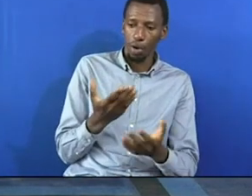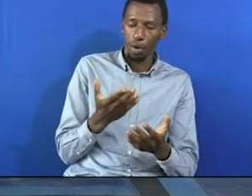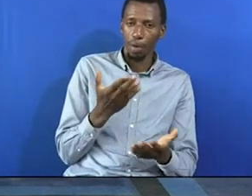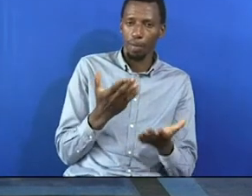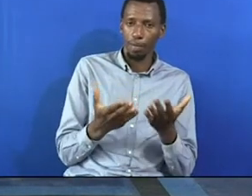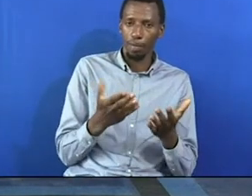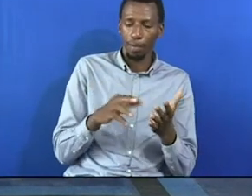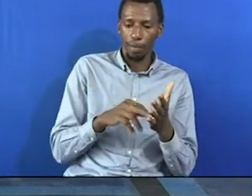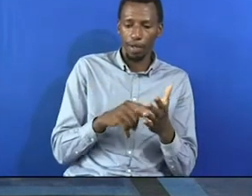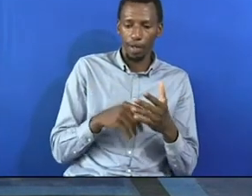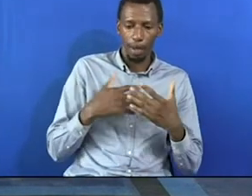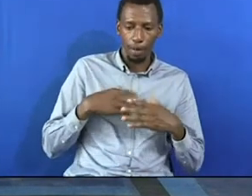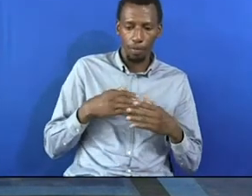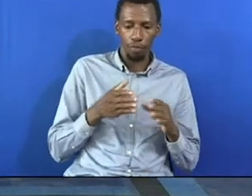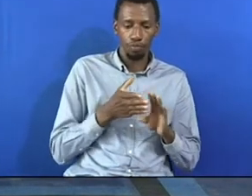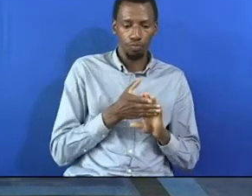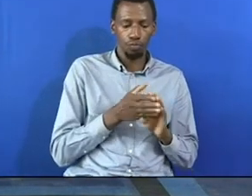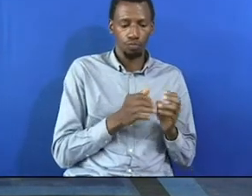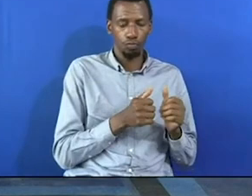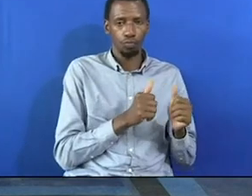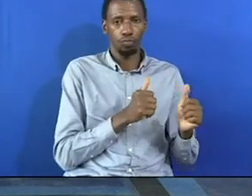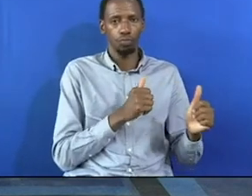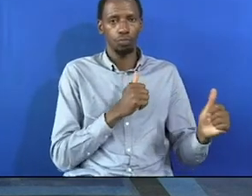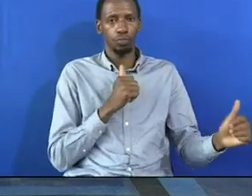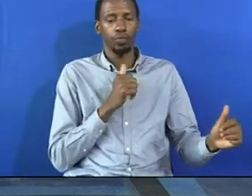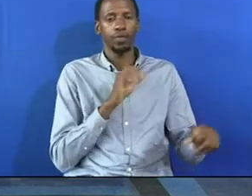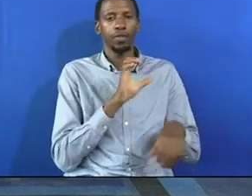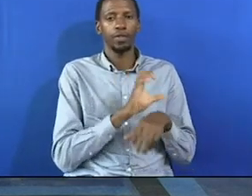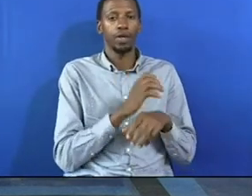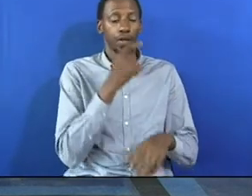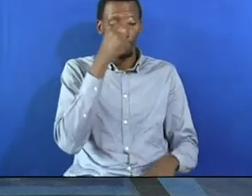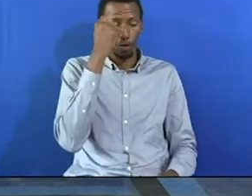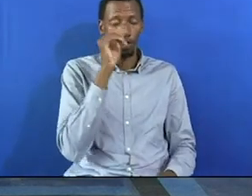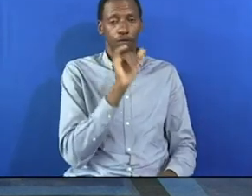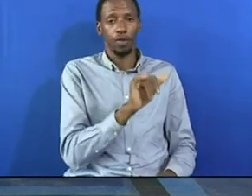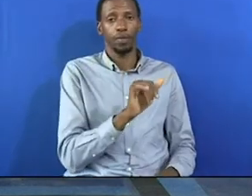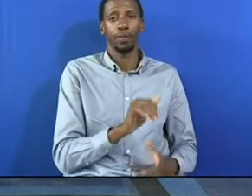people out of church for good because of that.